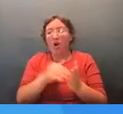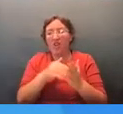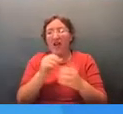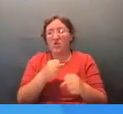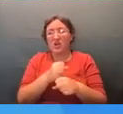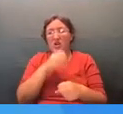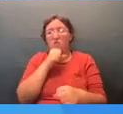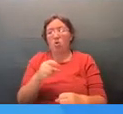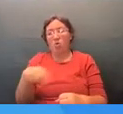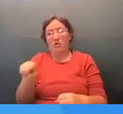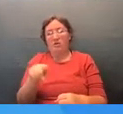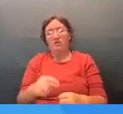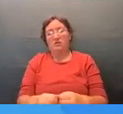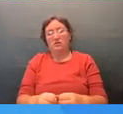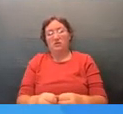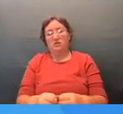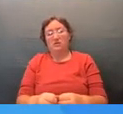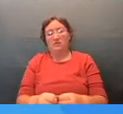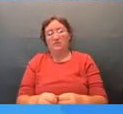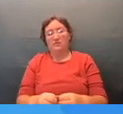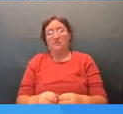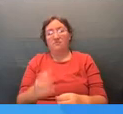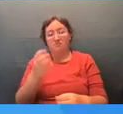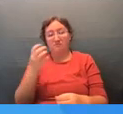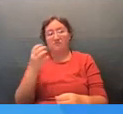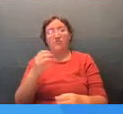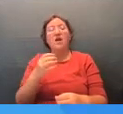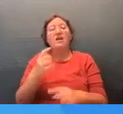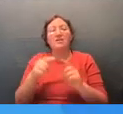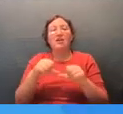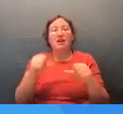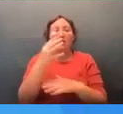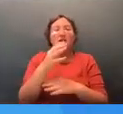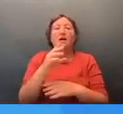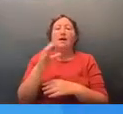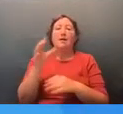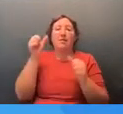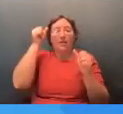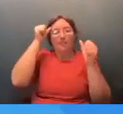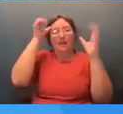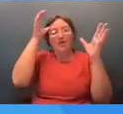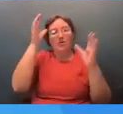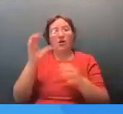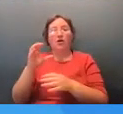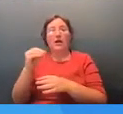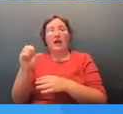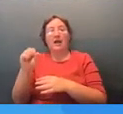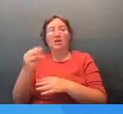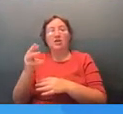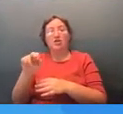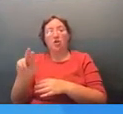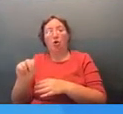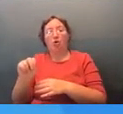old. There are a couple different groves, the Patriarch Grove and the Schulman Grove, that you can go